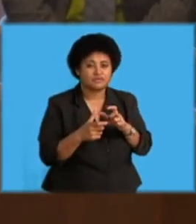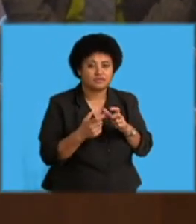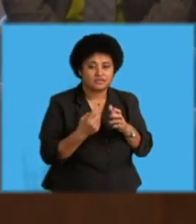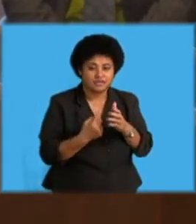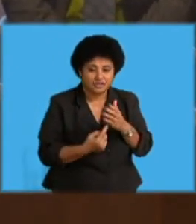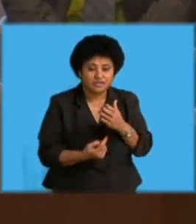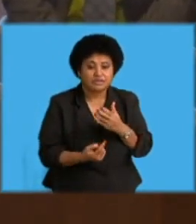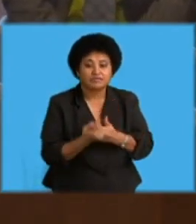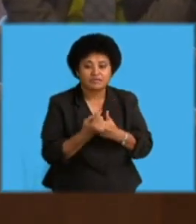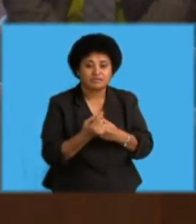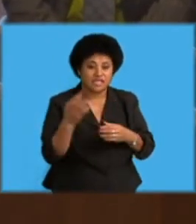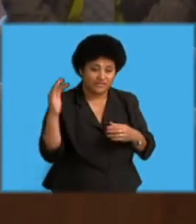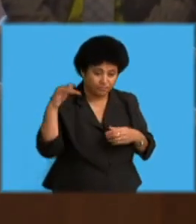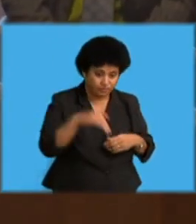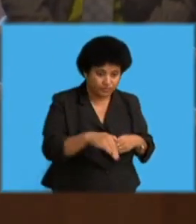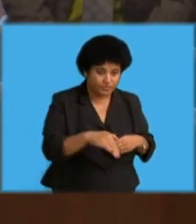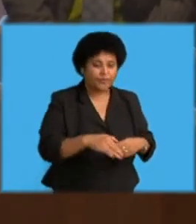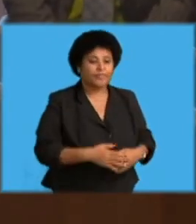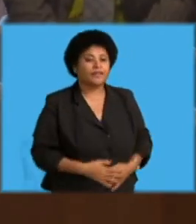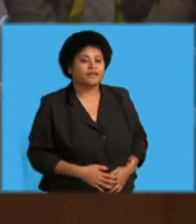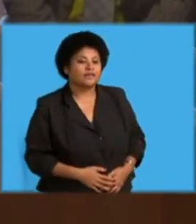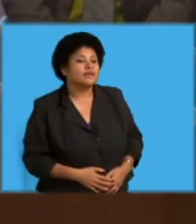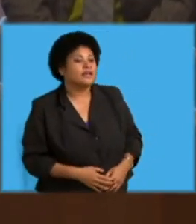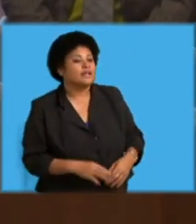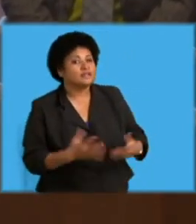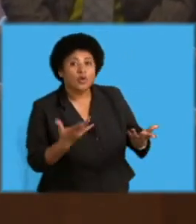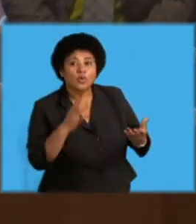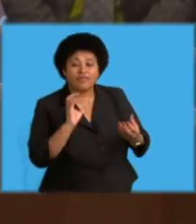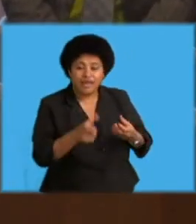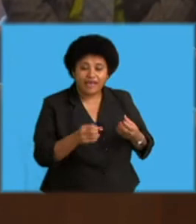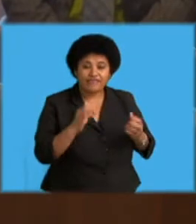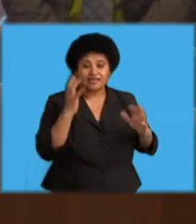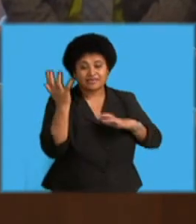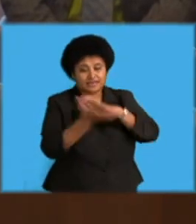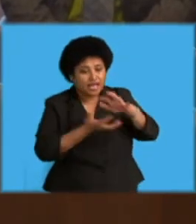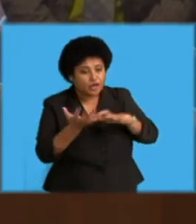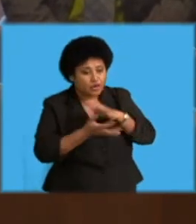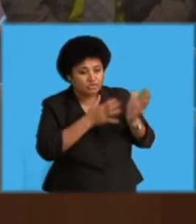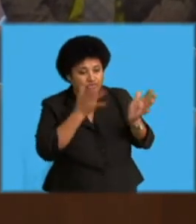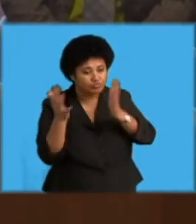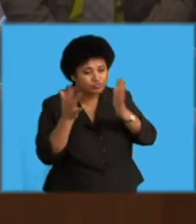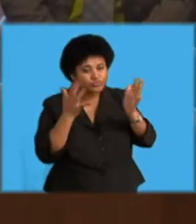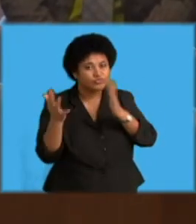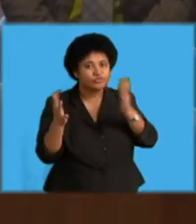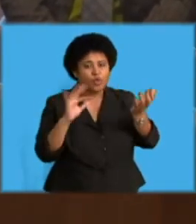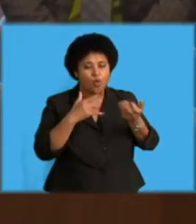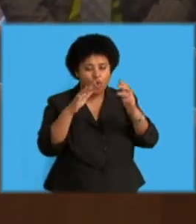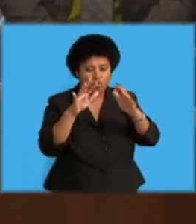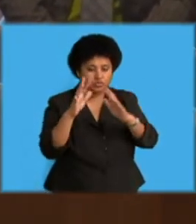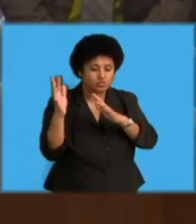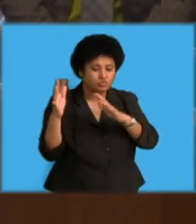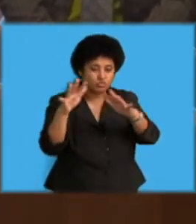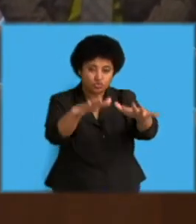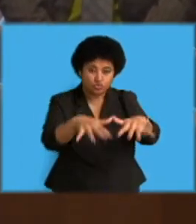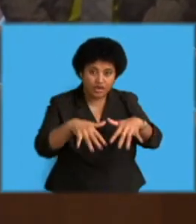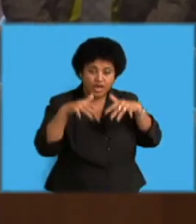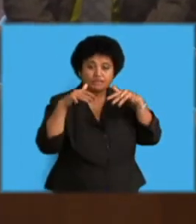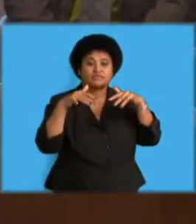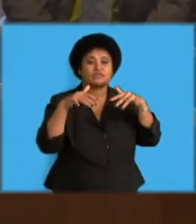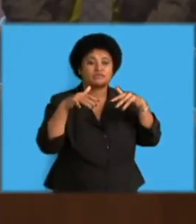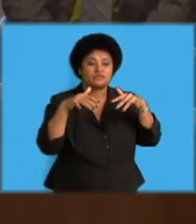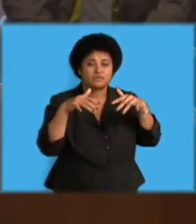vulnerable to not just climatic events, they can be vulnerable to cyclones, they can be vulnerable to earthquakes, they can be vulnerable to tsunamis, they can be vulnerable